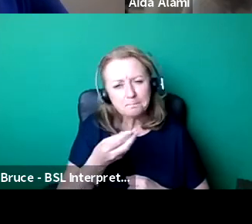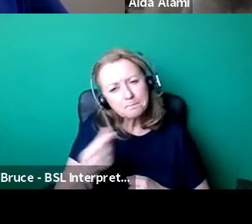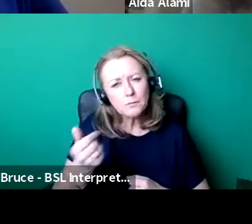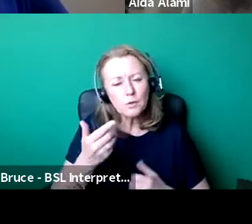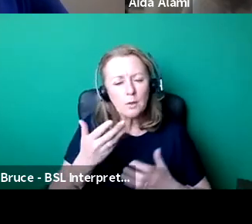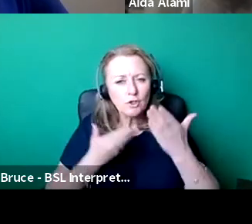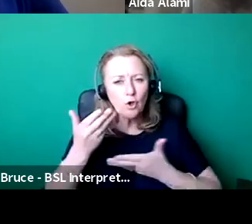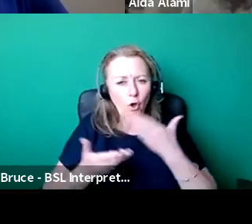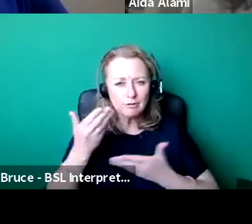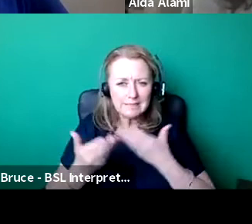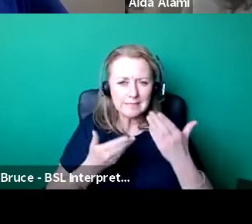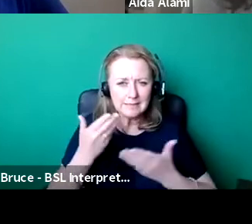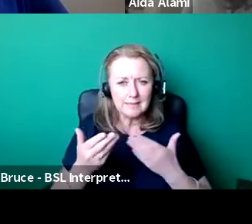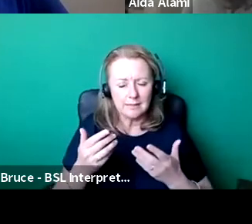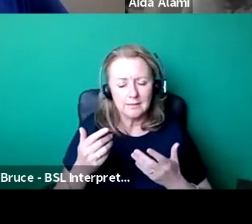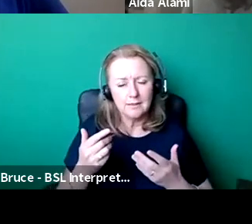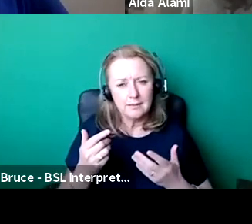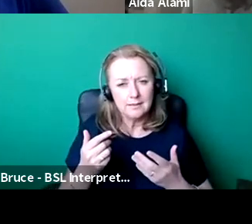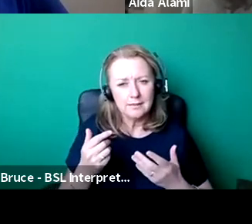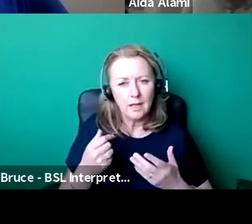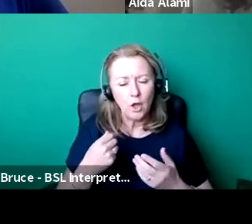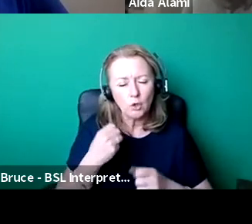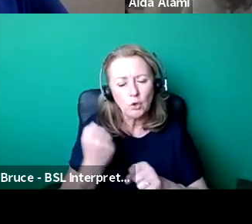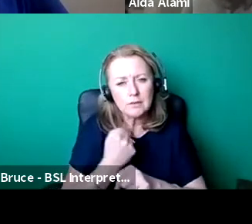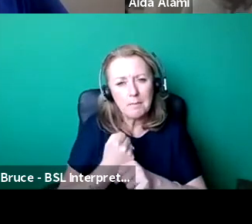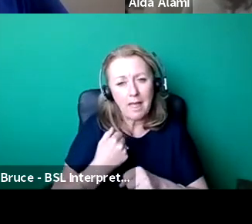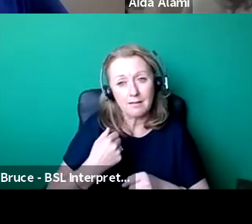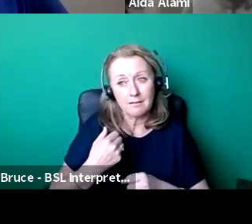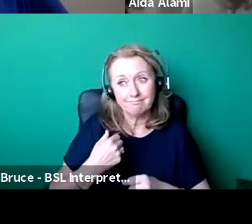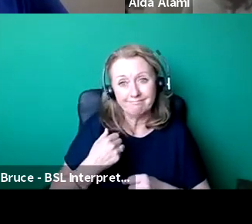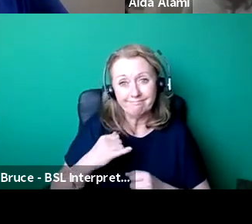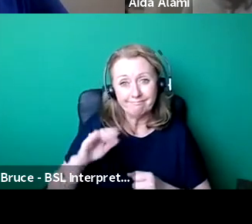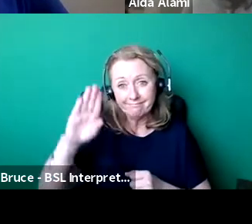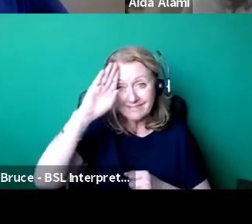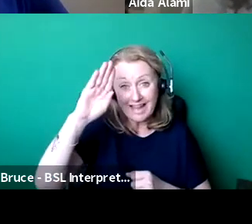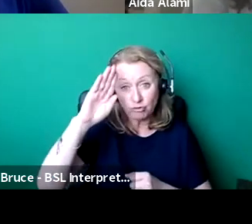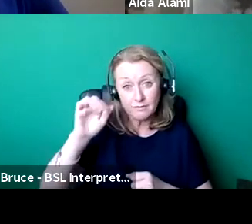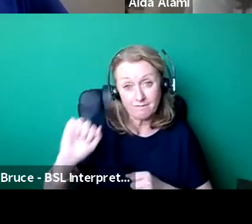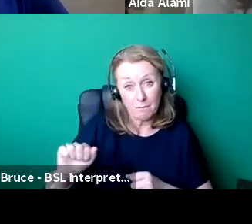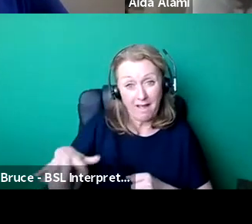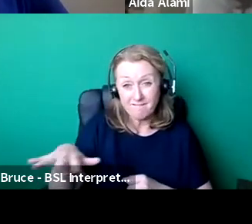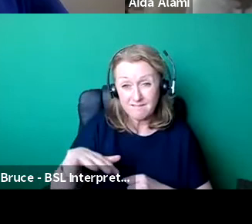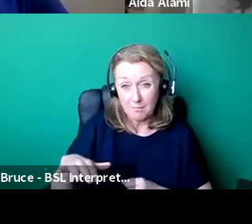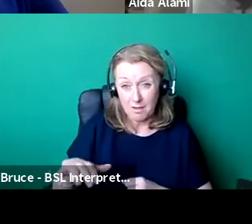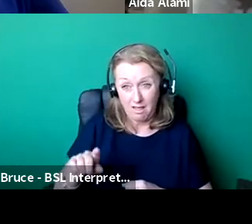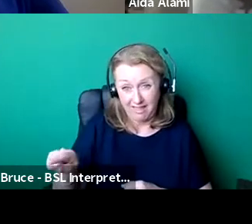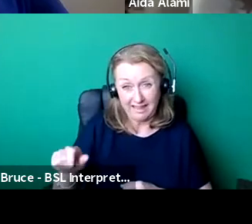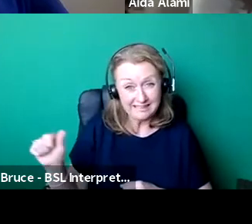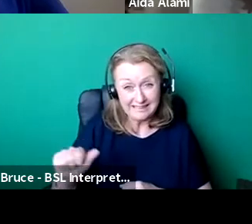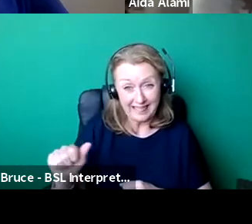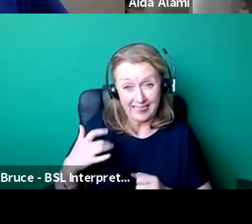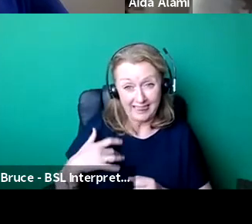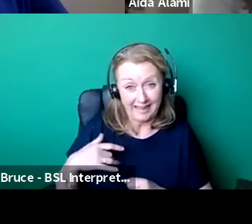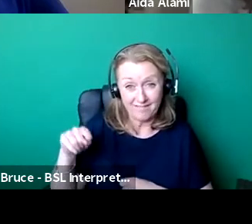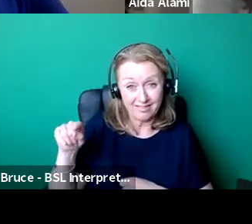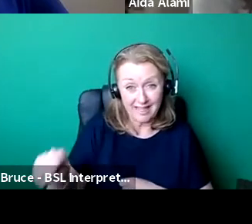that particularly could have endangered my family, who are still in Libya, still in Tripoli. They still live there.